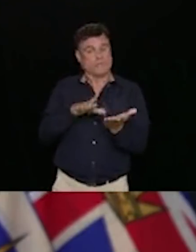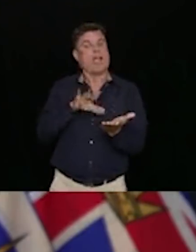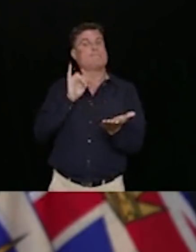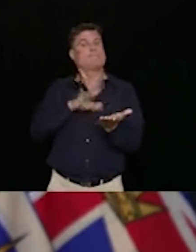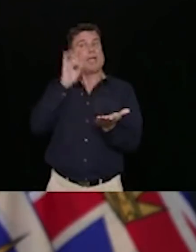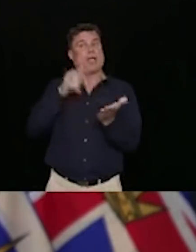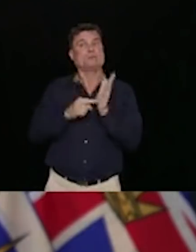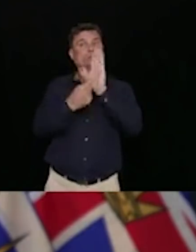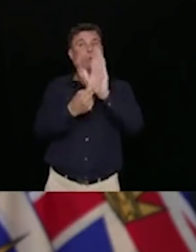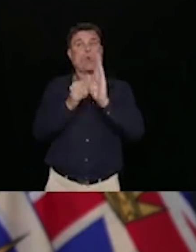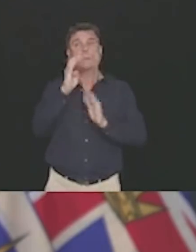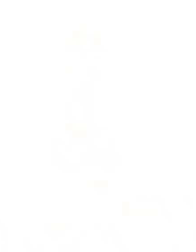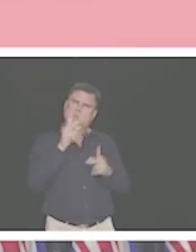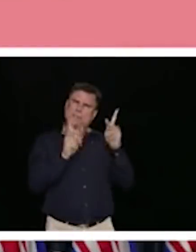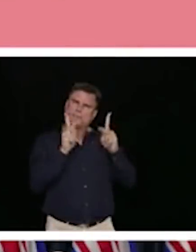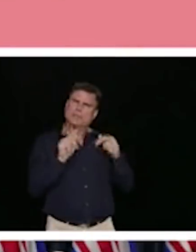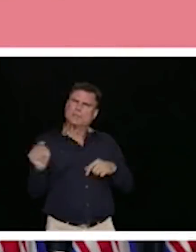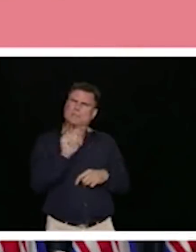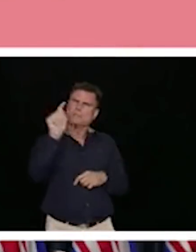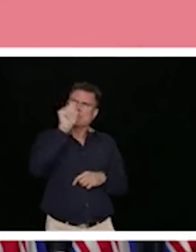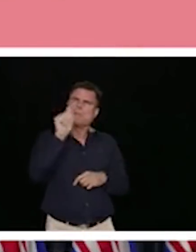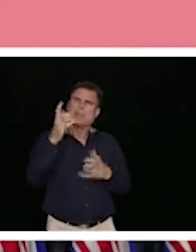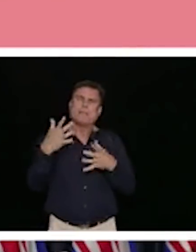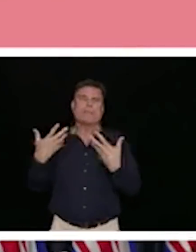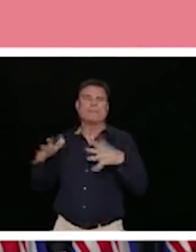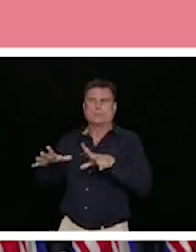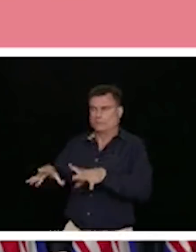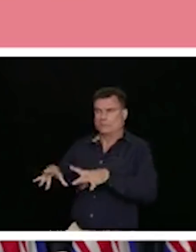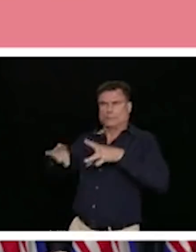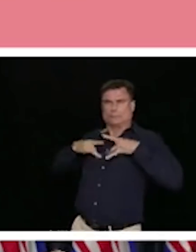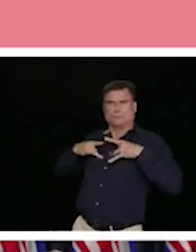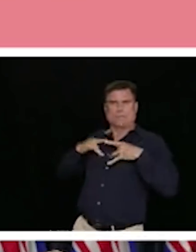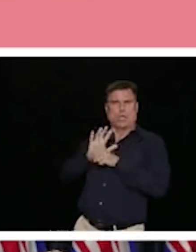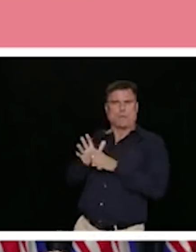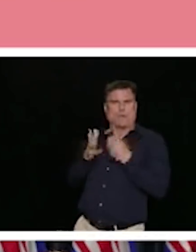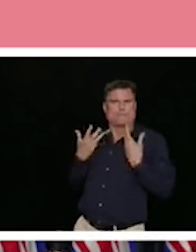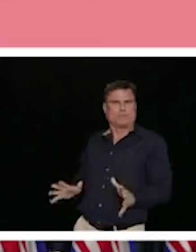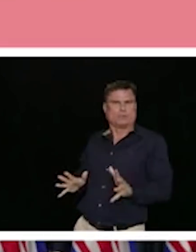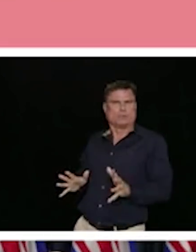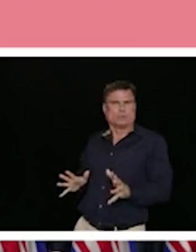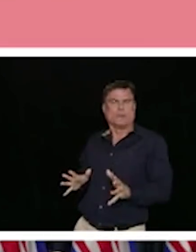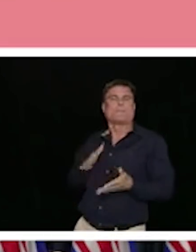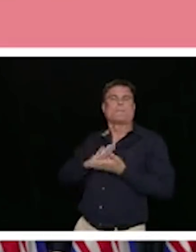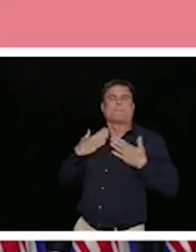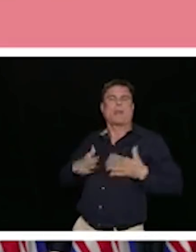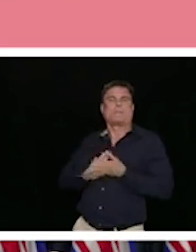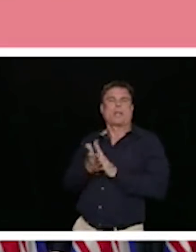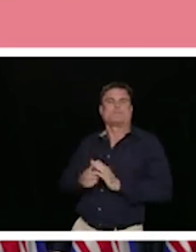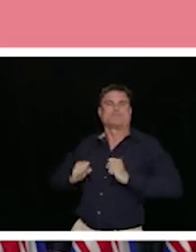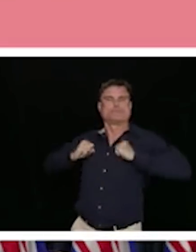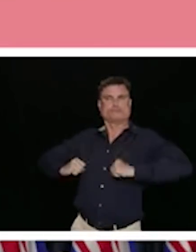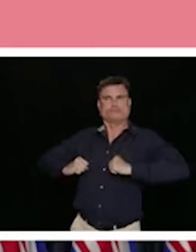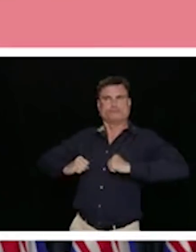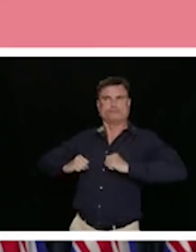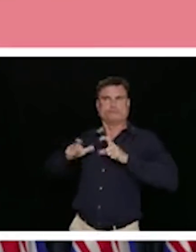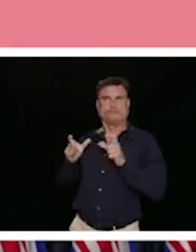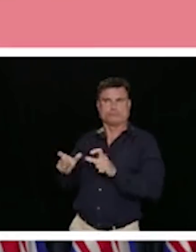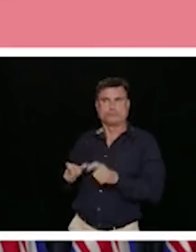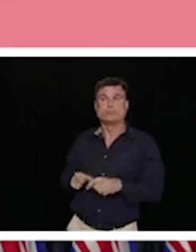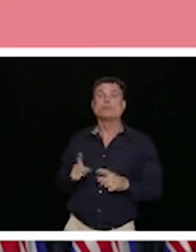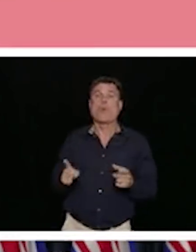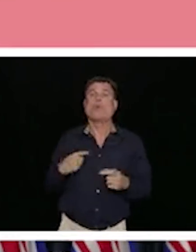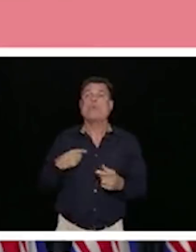British Columbia. And this is a project that we funded through the Michael Smith Foundation for Health Research early